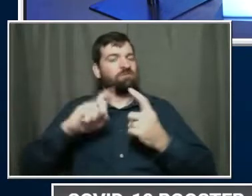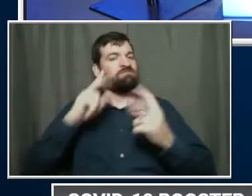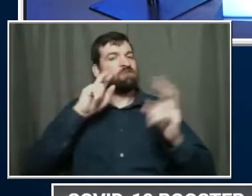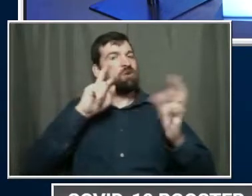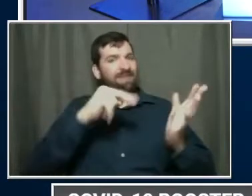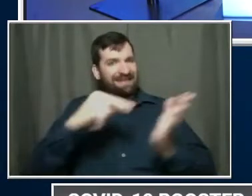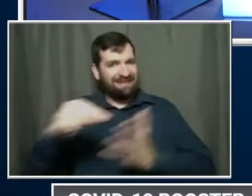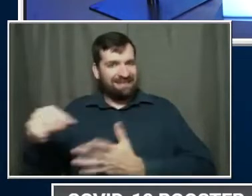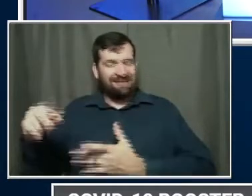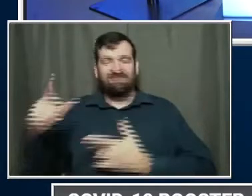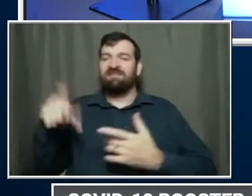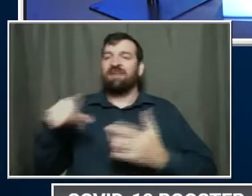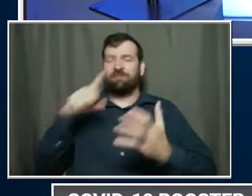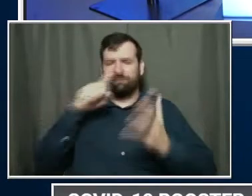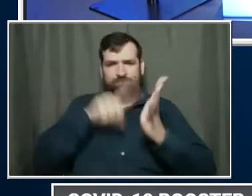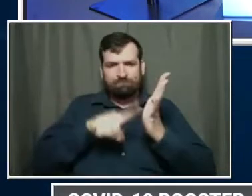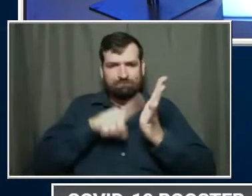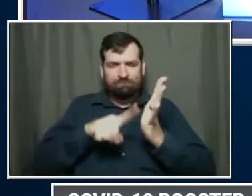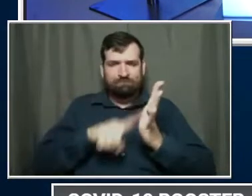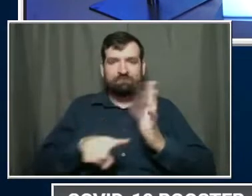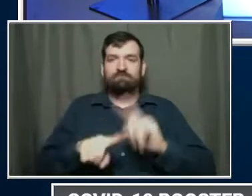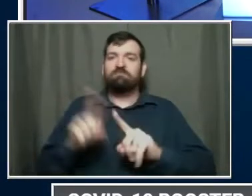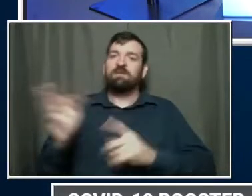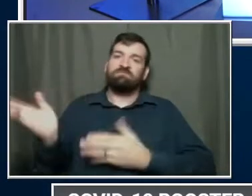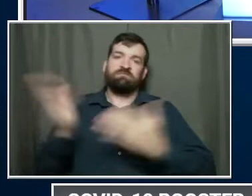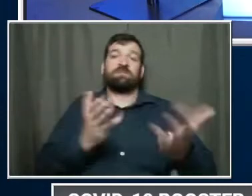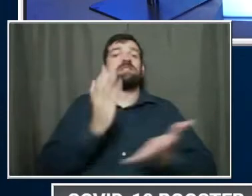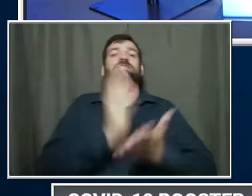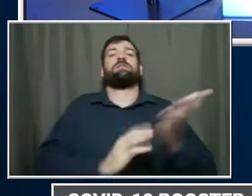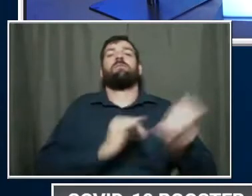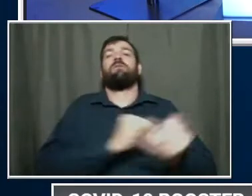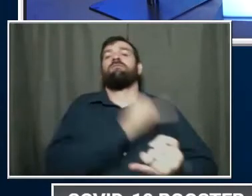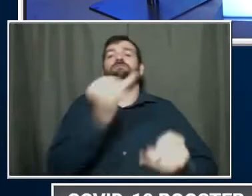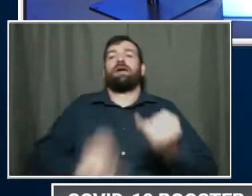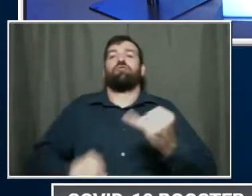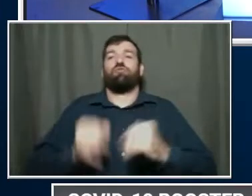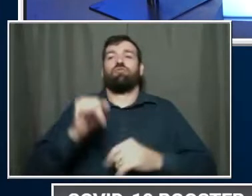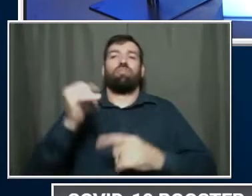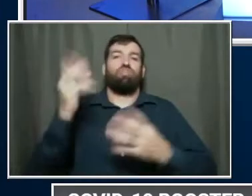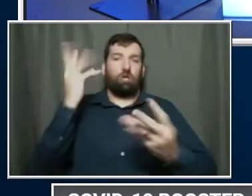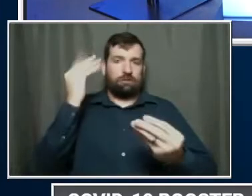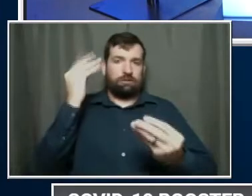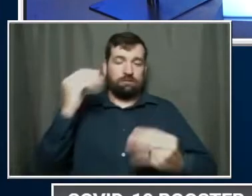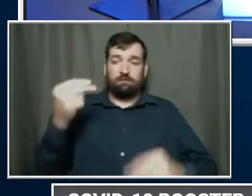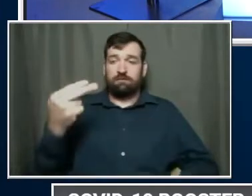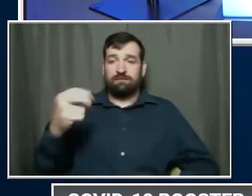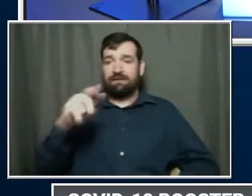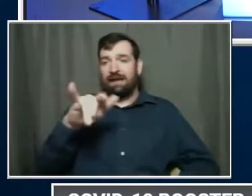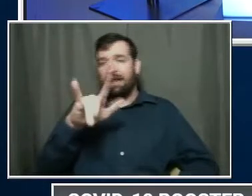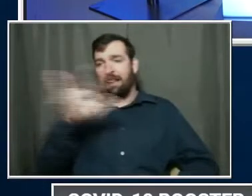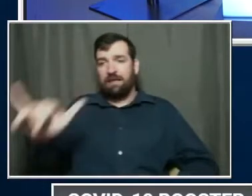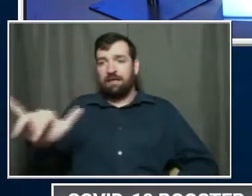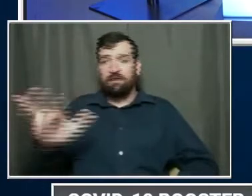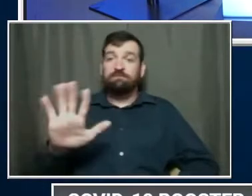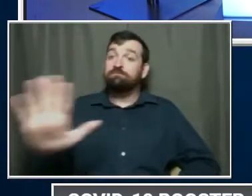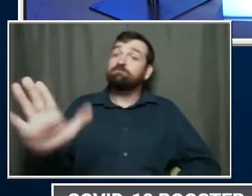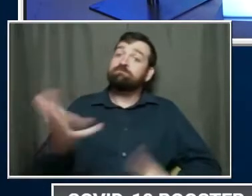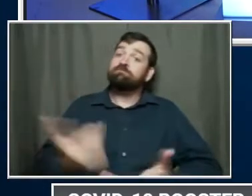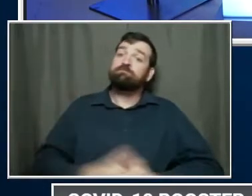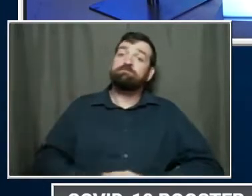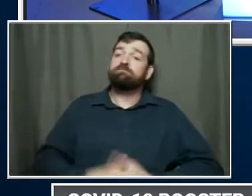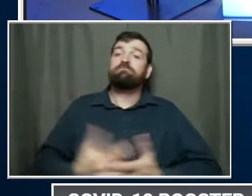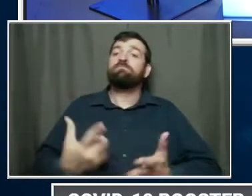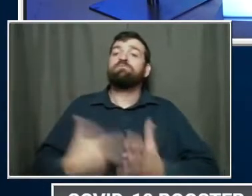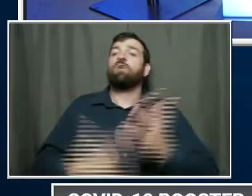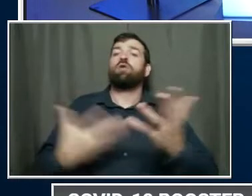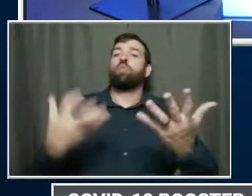to kind of sift through that. But I do want to get to some final thoughts from everyone. And Haley, I want to start with you. What do you want us to